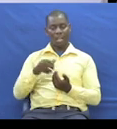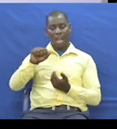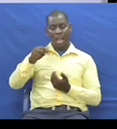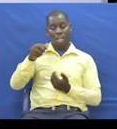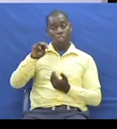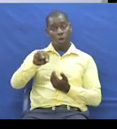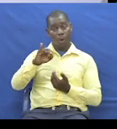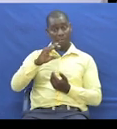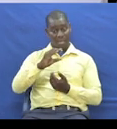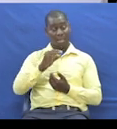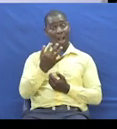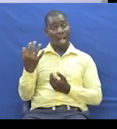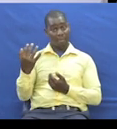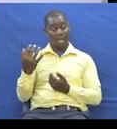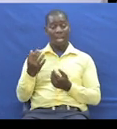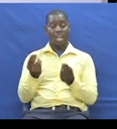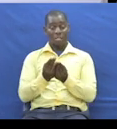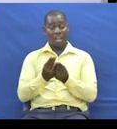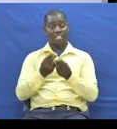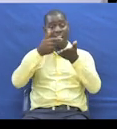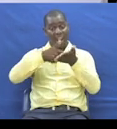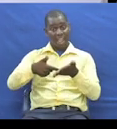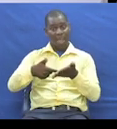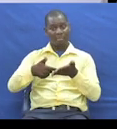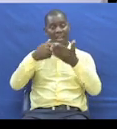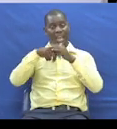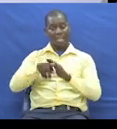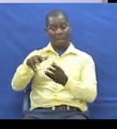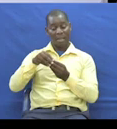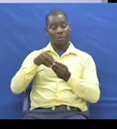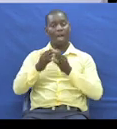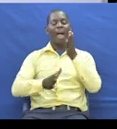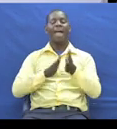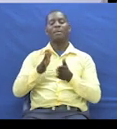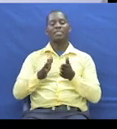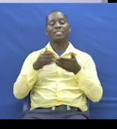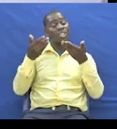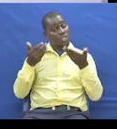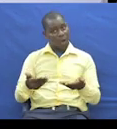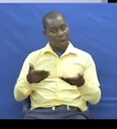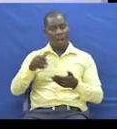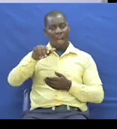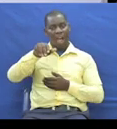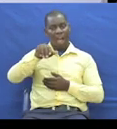and it's the name of that particular element. Now isotope.